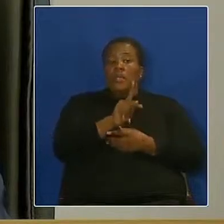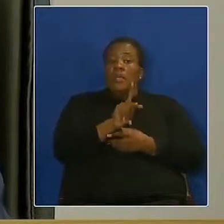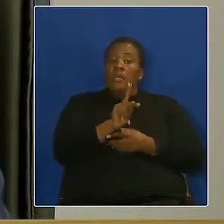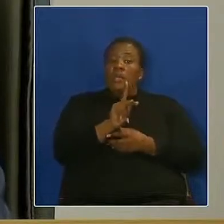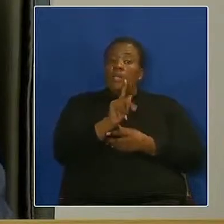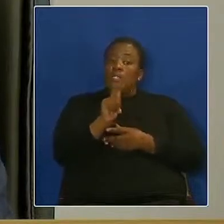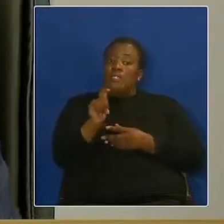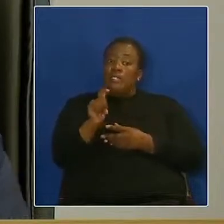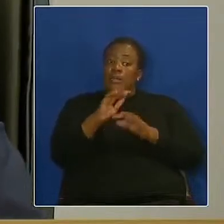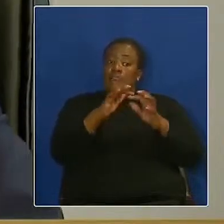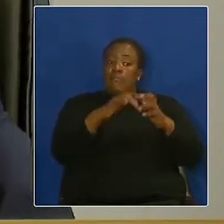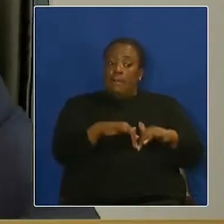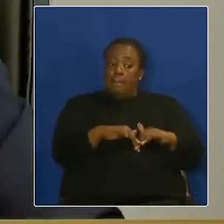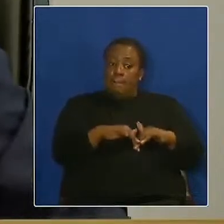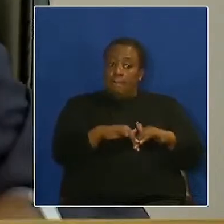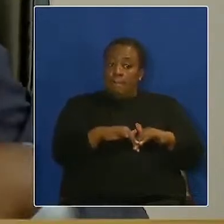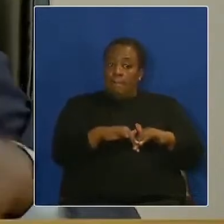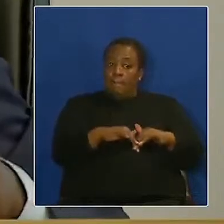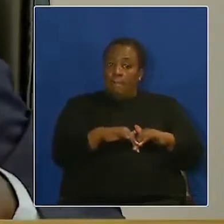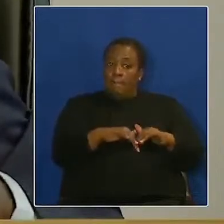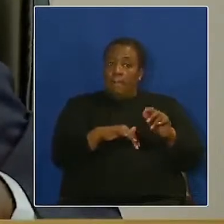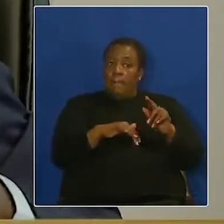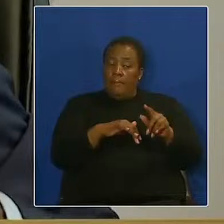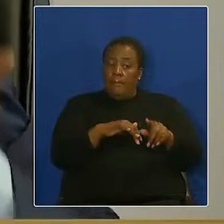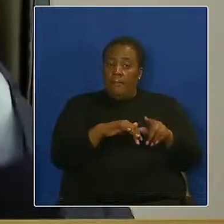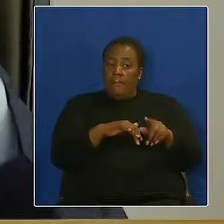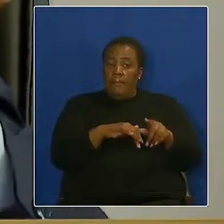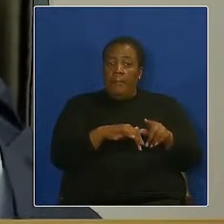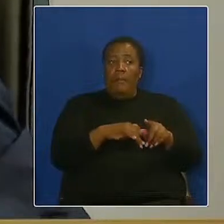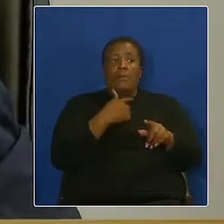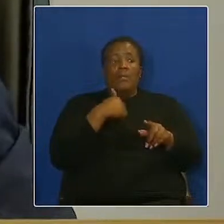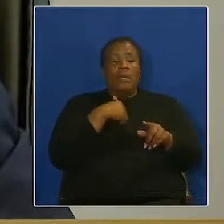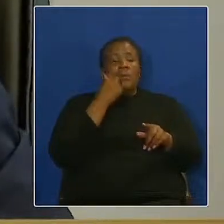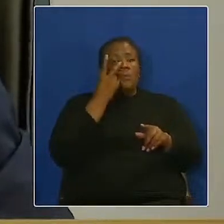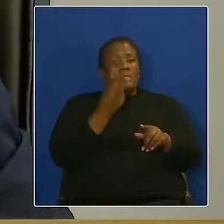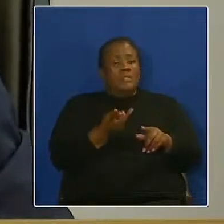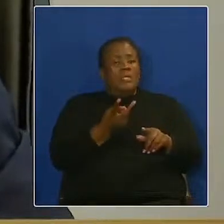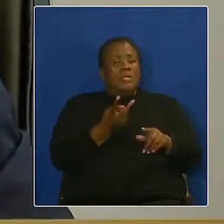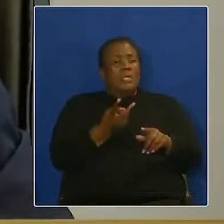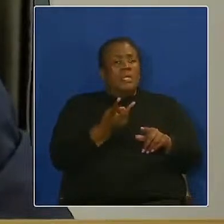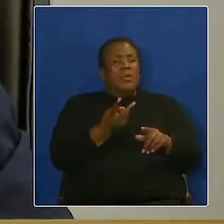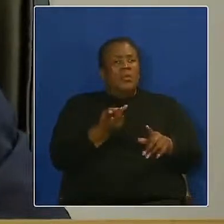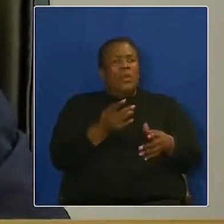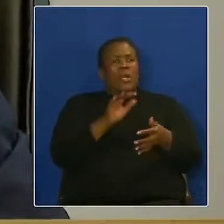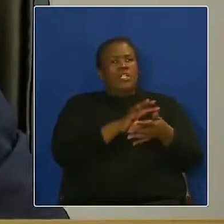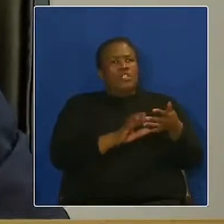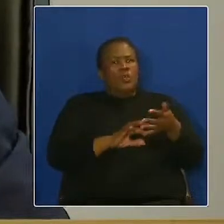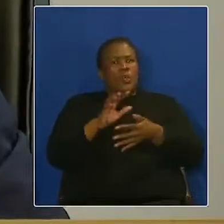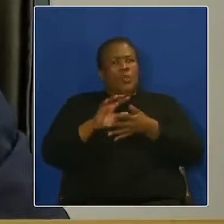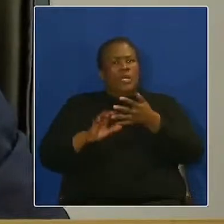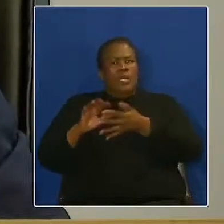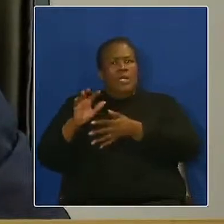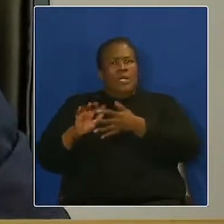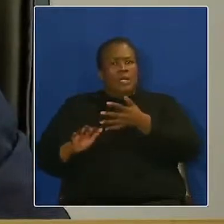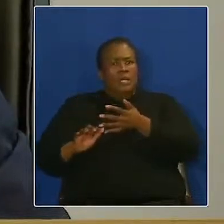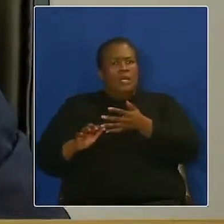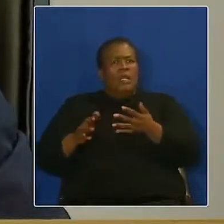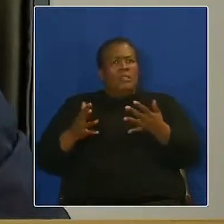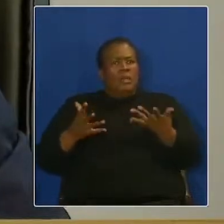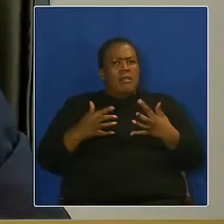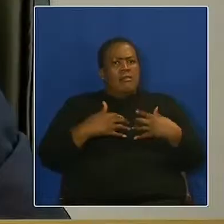31st. There was this increase on stories that are written